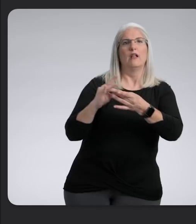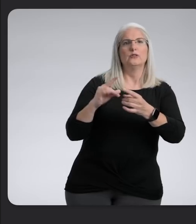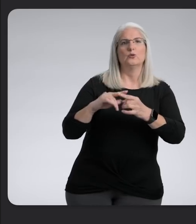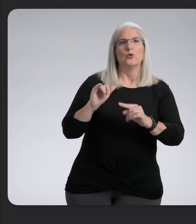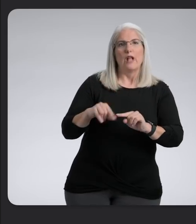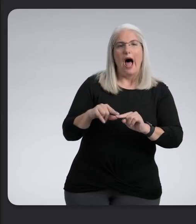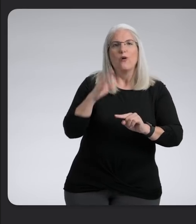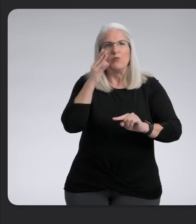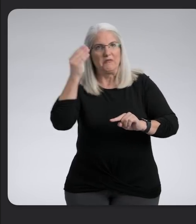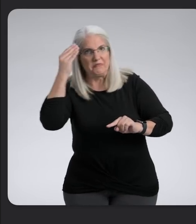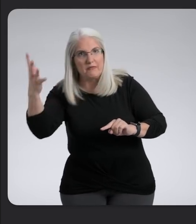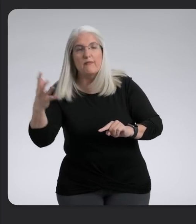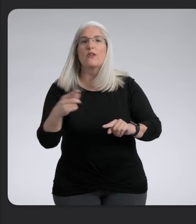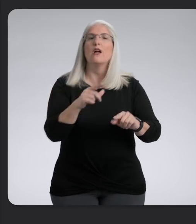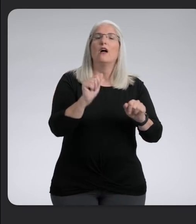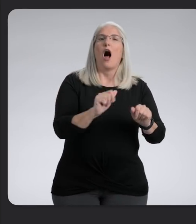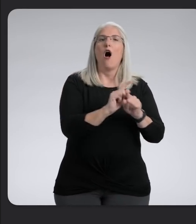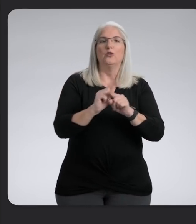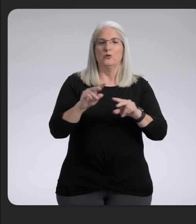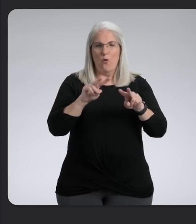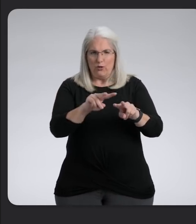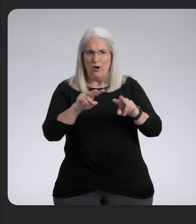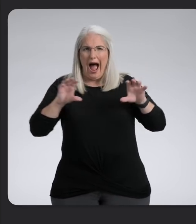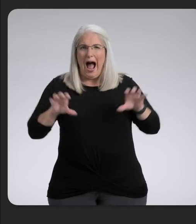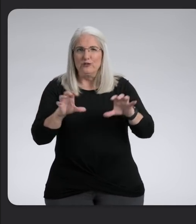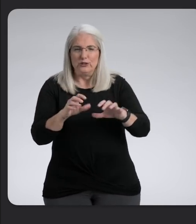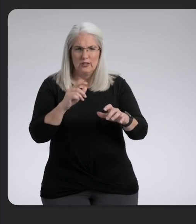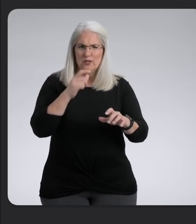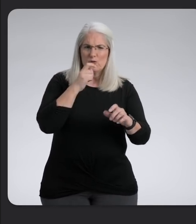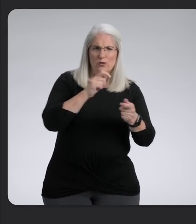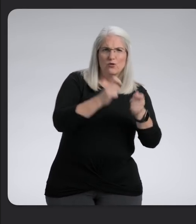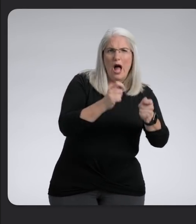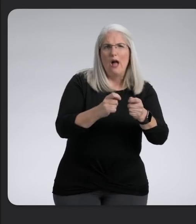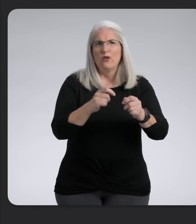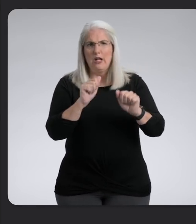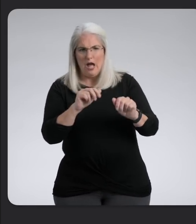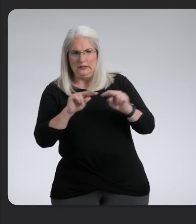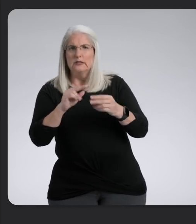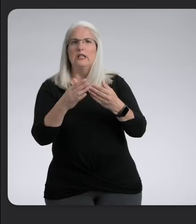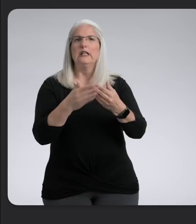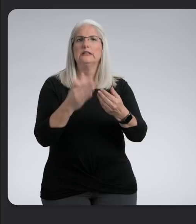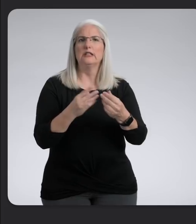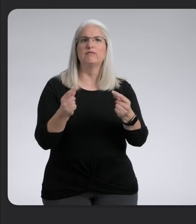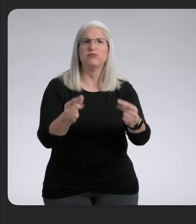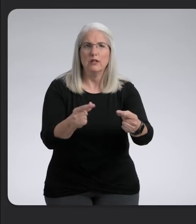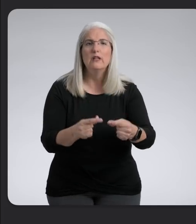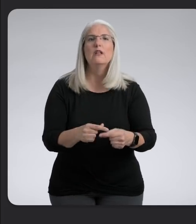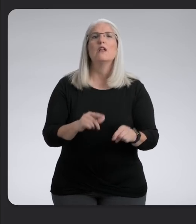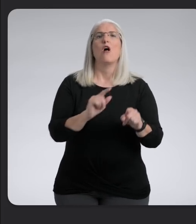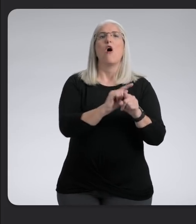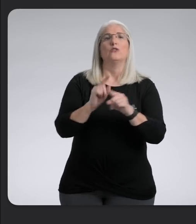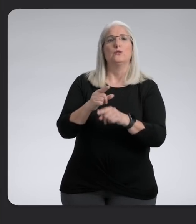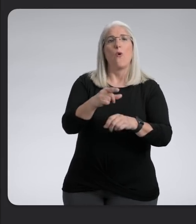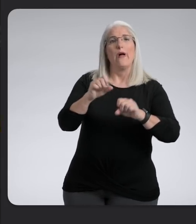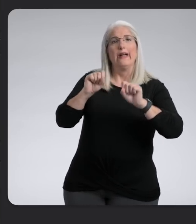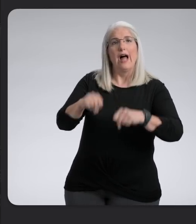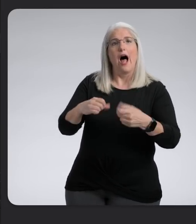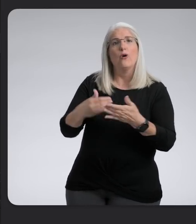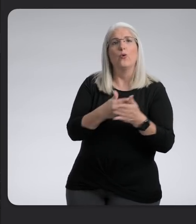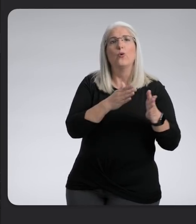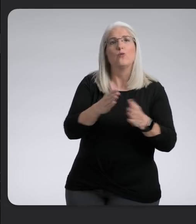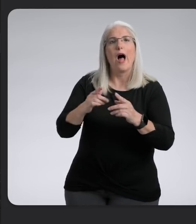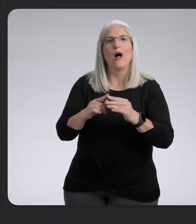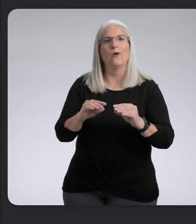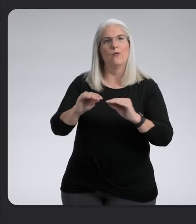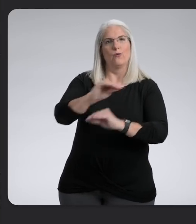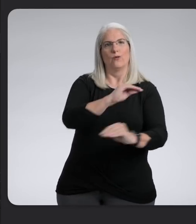that quickly shows you what's changed in a shared note while you were away. And to give users new ways to organize their notes, we're adding